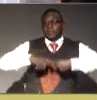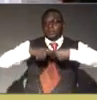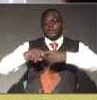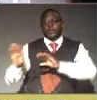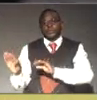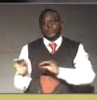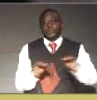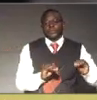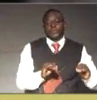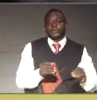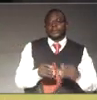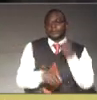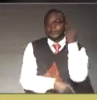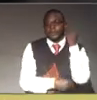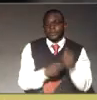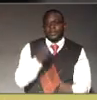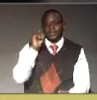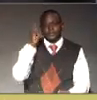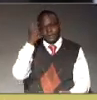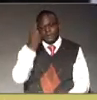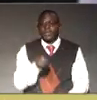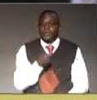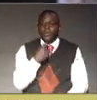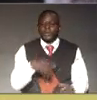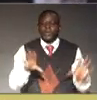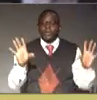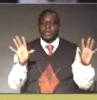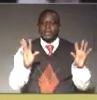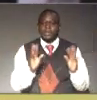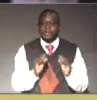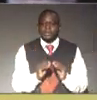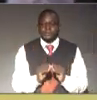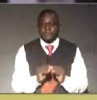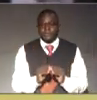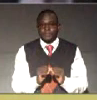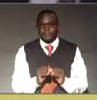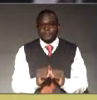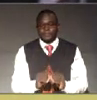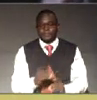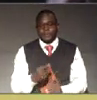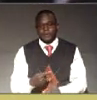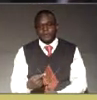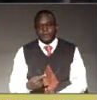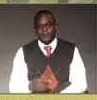with stolen government drugs. I'm Nafka Farida and Edward Colin Joko in Kampala.